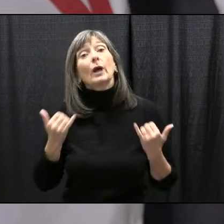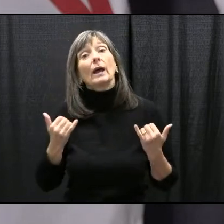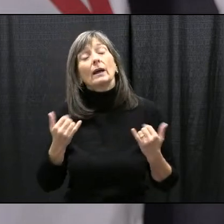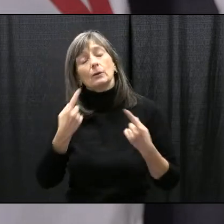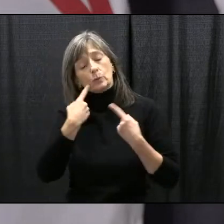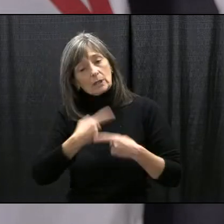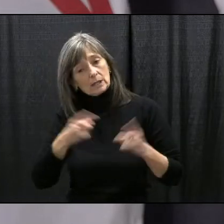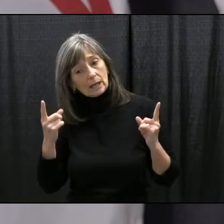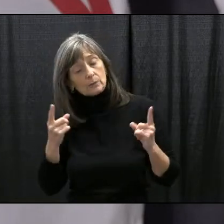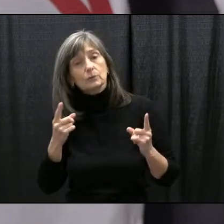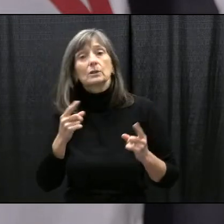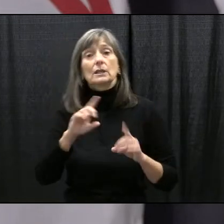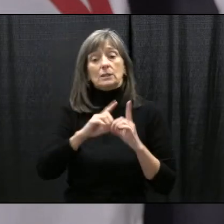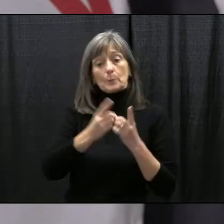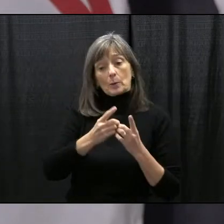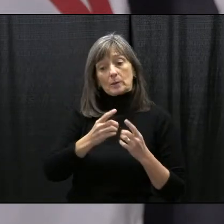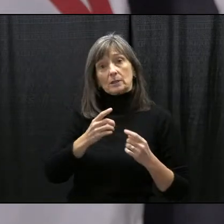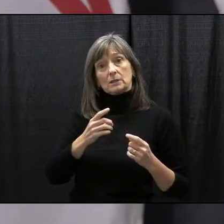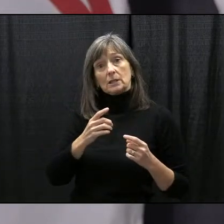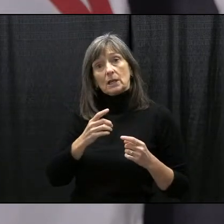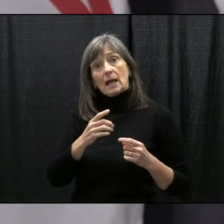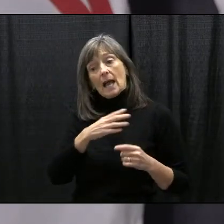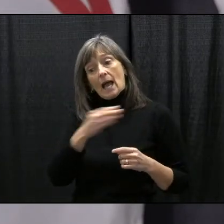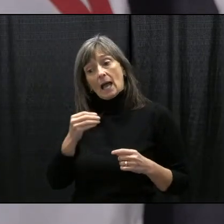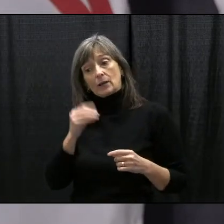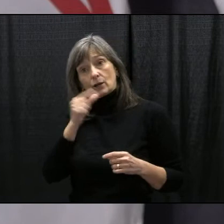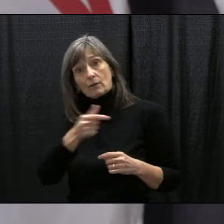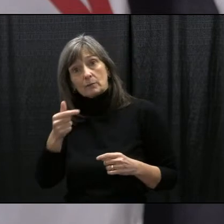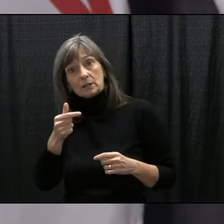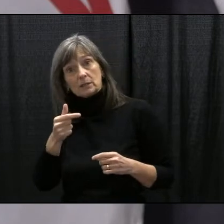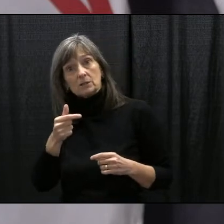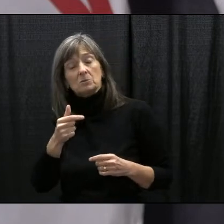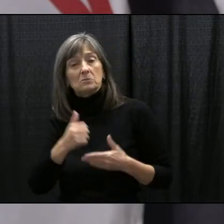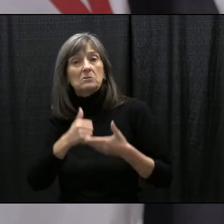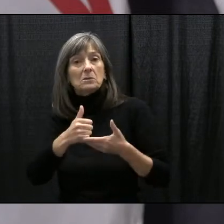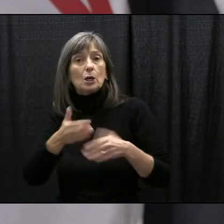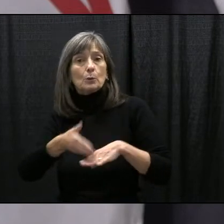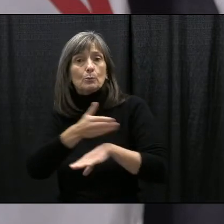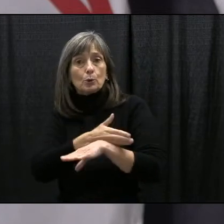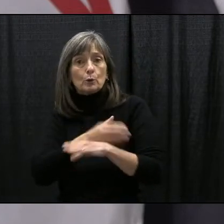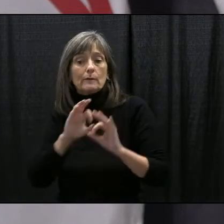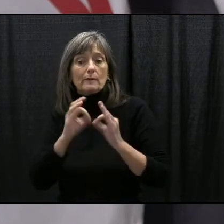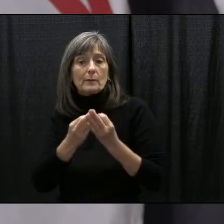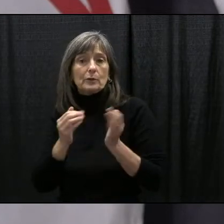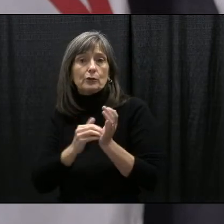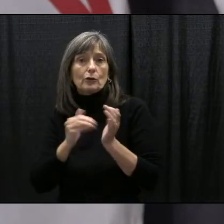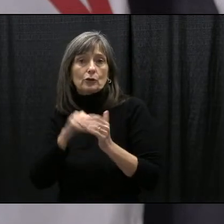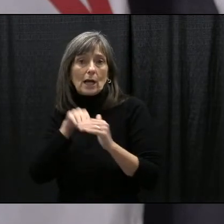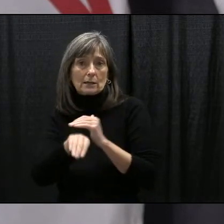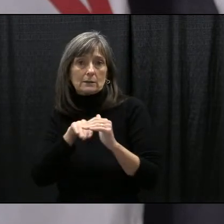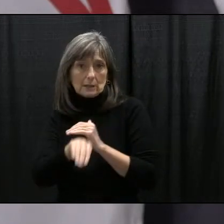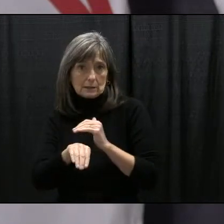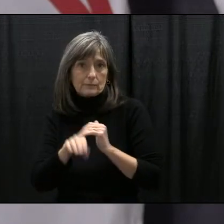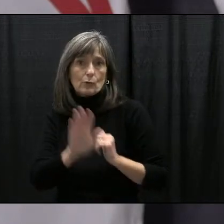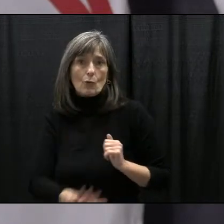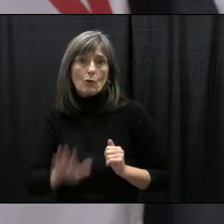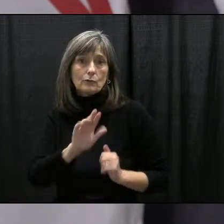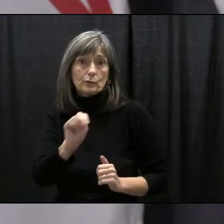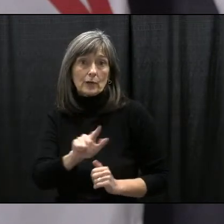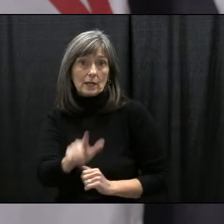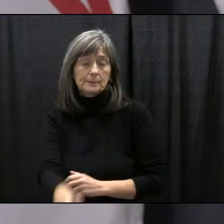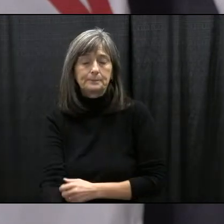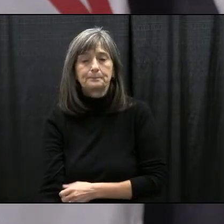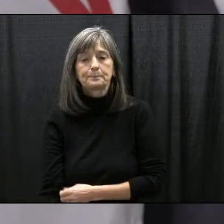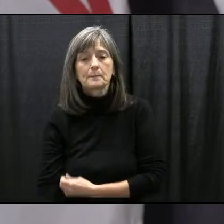our government, our department, is taking to improve access to primary health care in Newfoundland and Labrador.